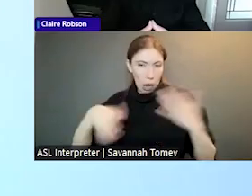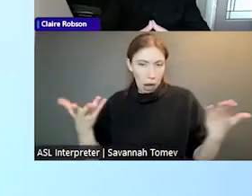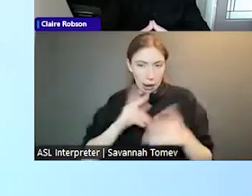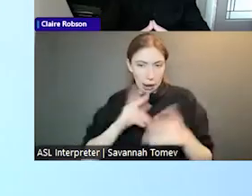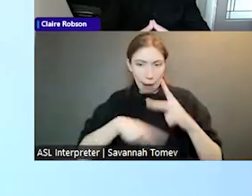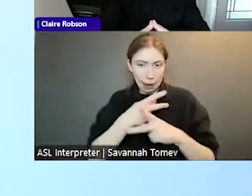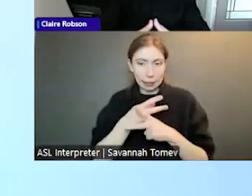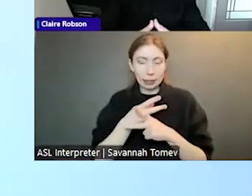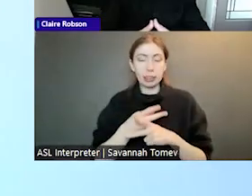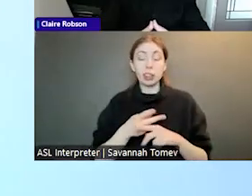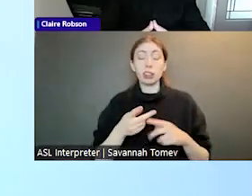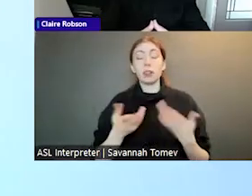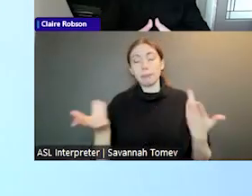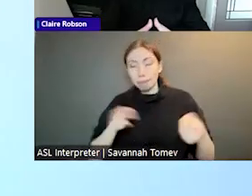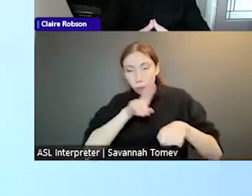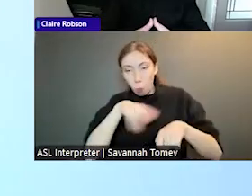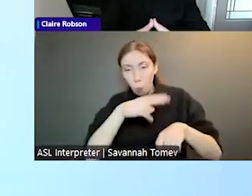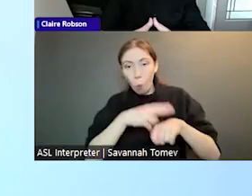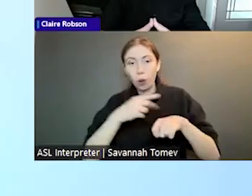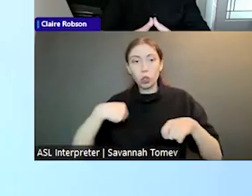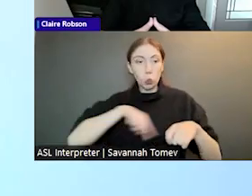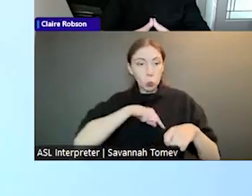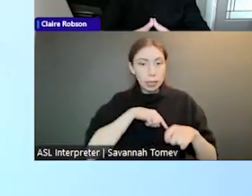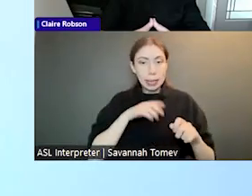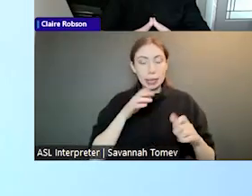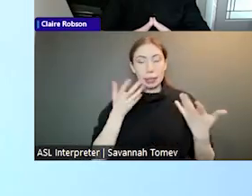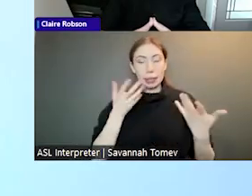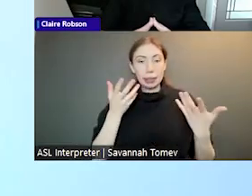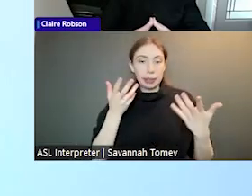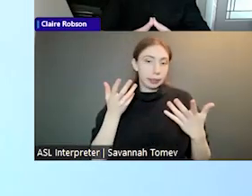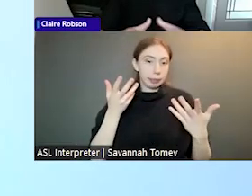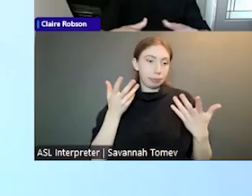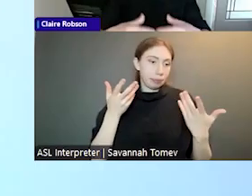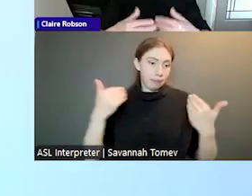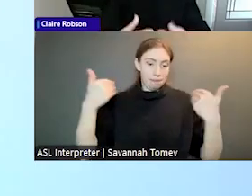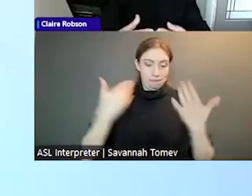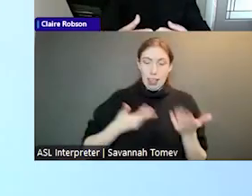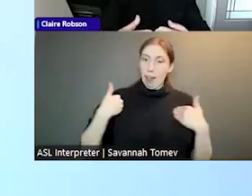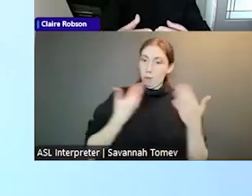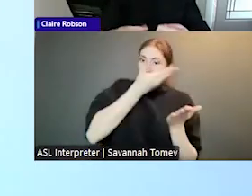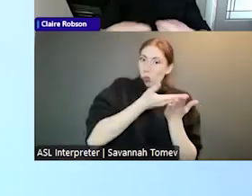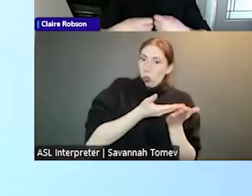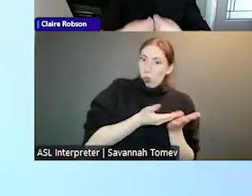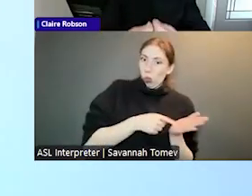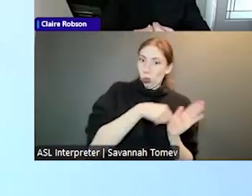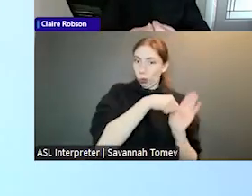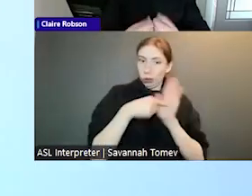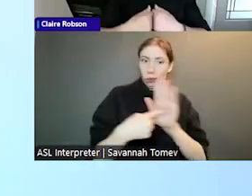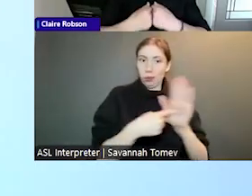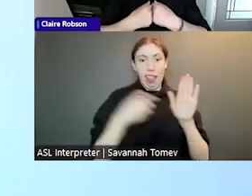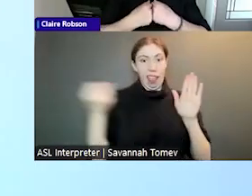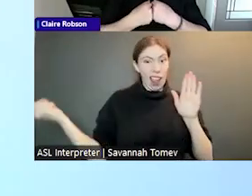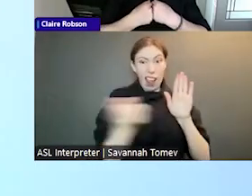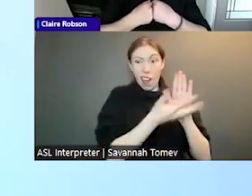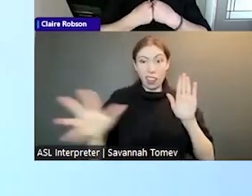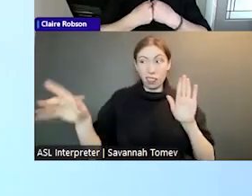broad conclusions from 9 participants. It rather represents a deep